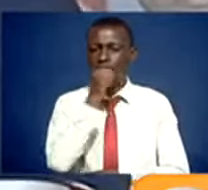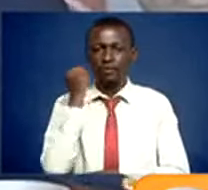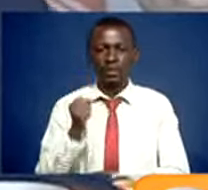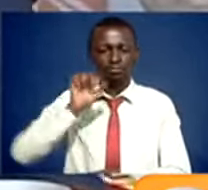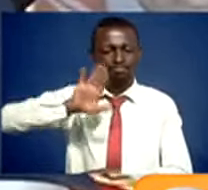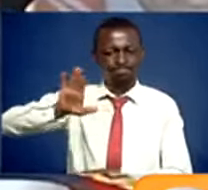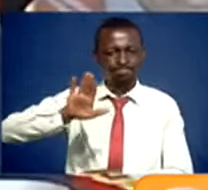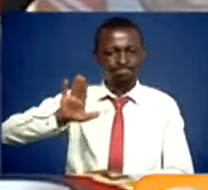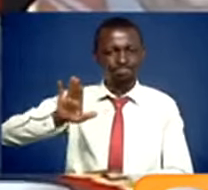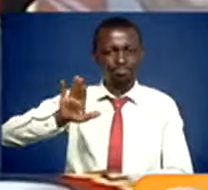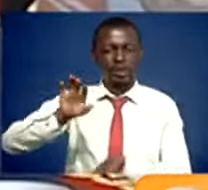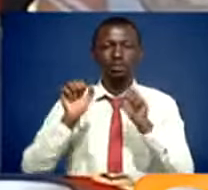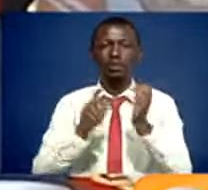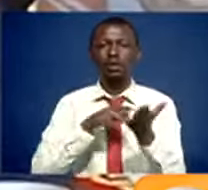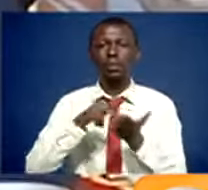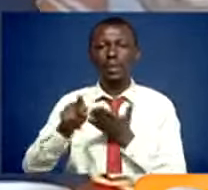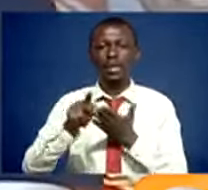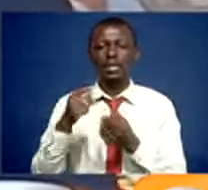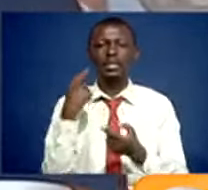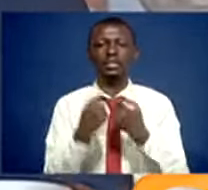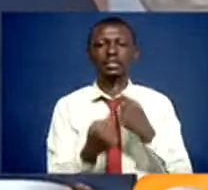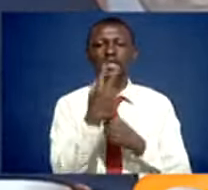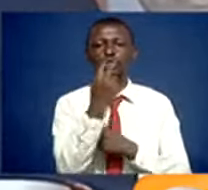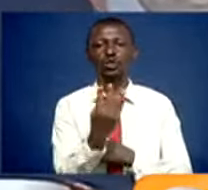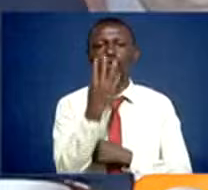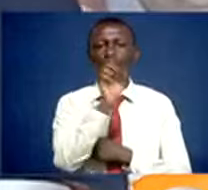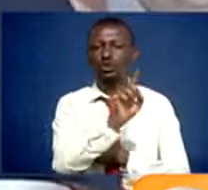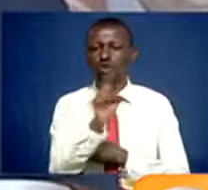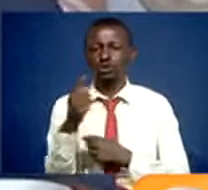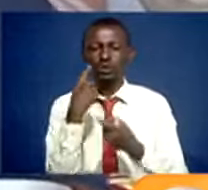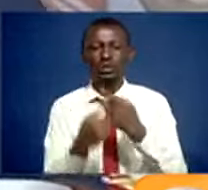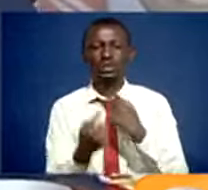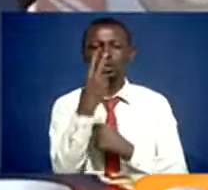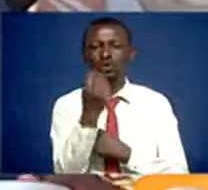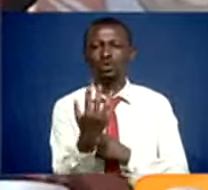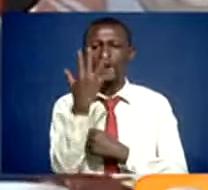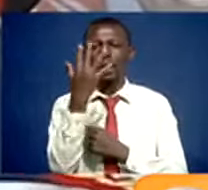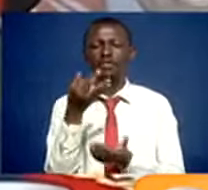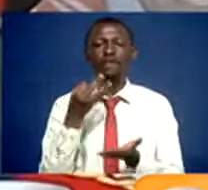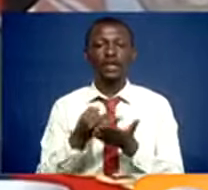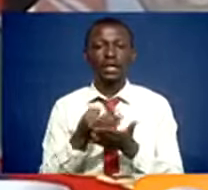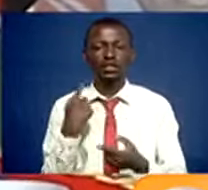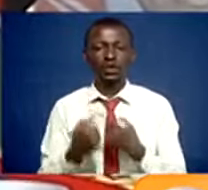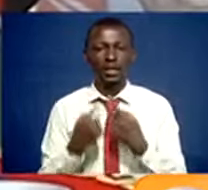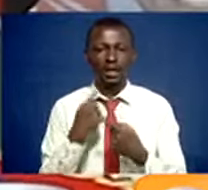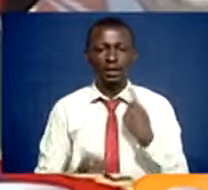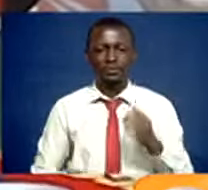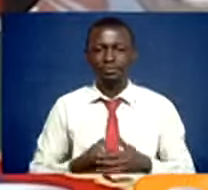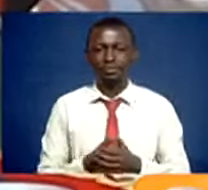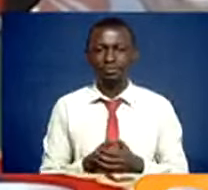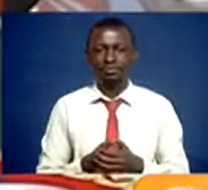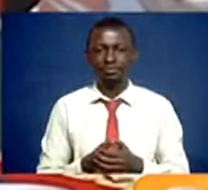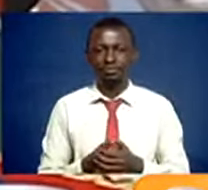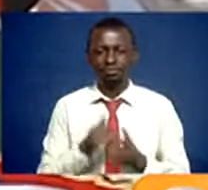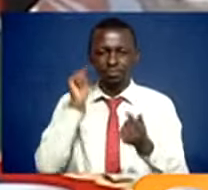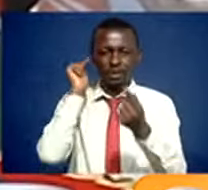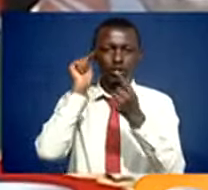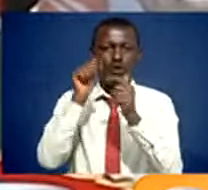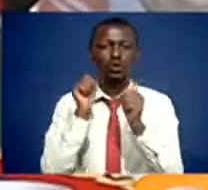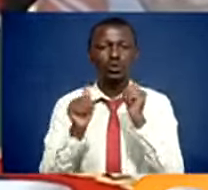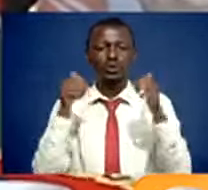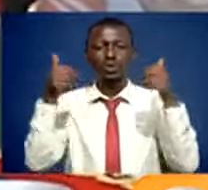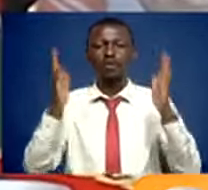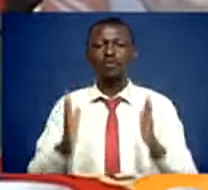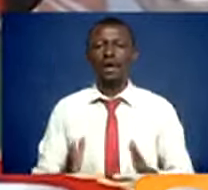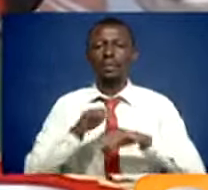balance allocated for payment in the 2024-2025 financial year. This will ensure farmers get